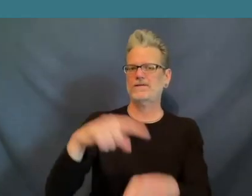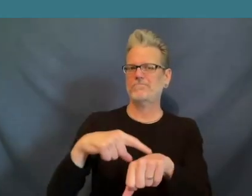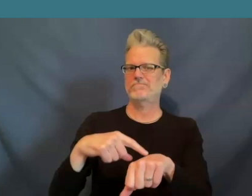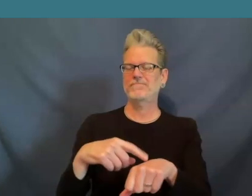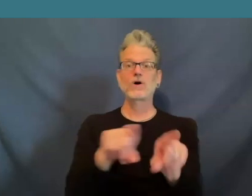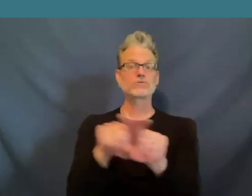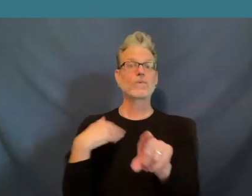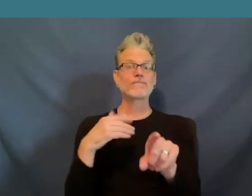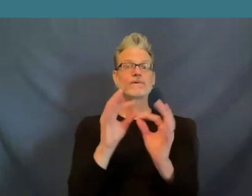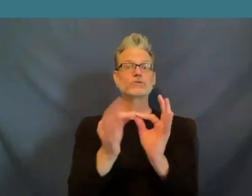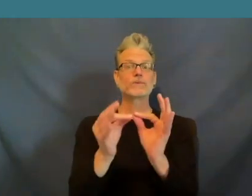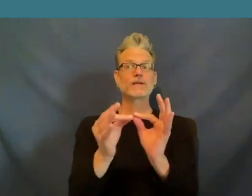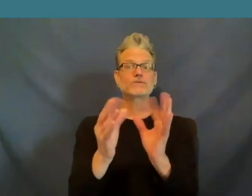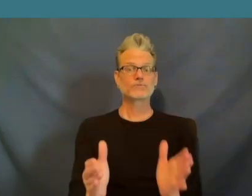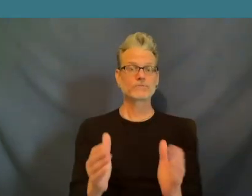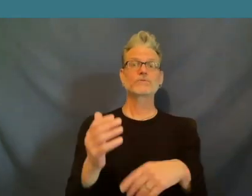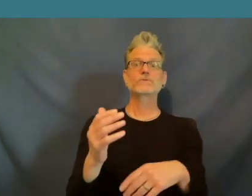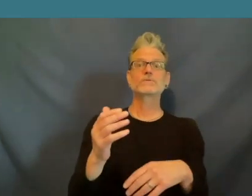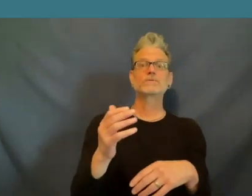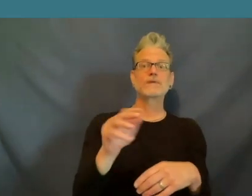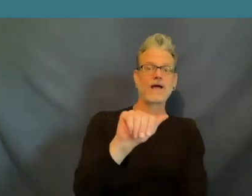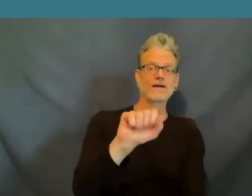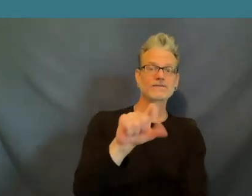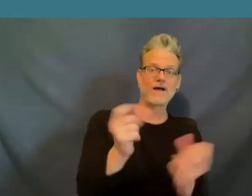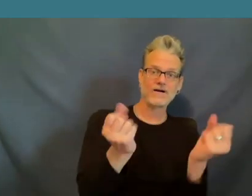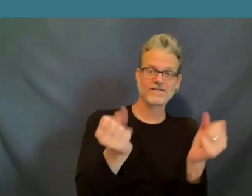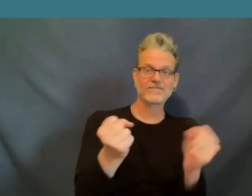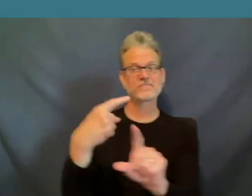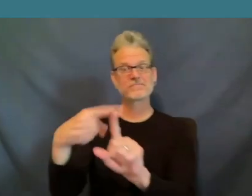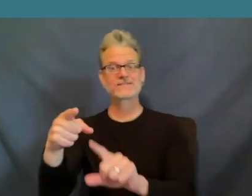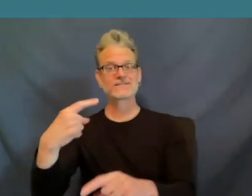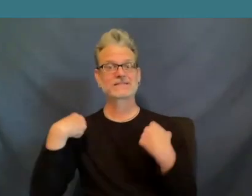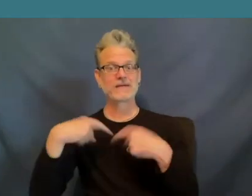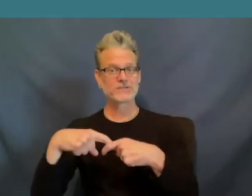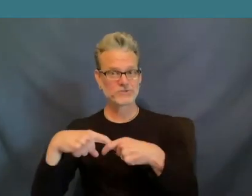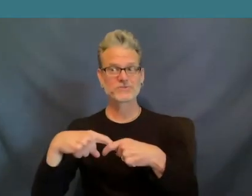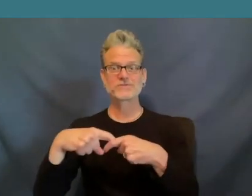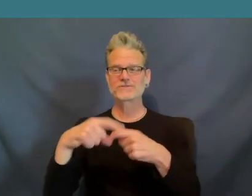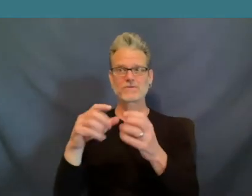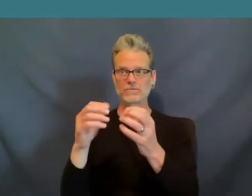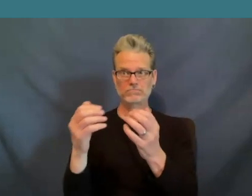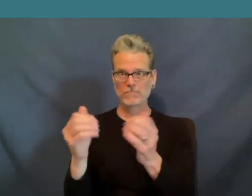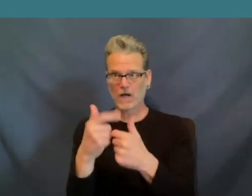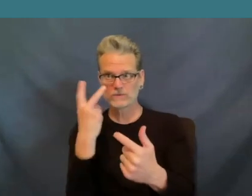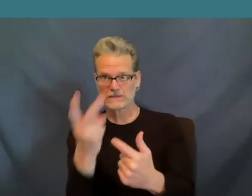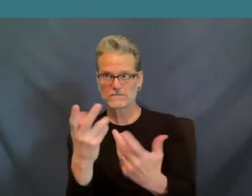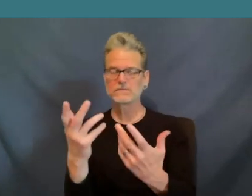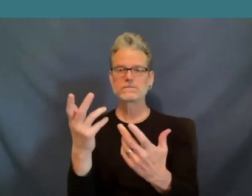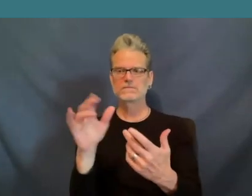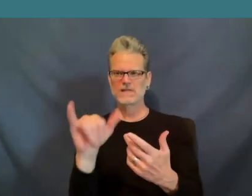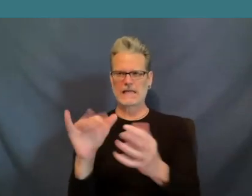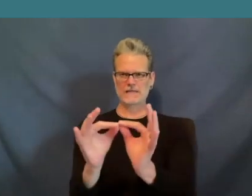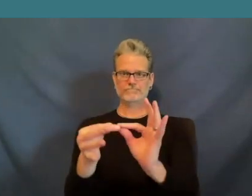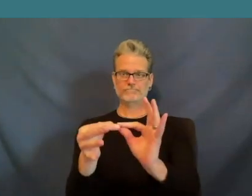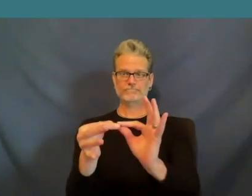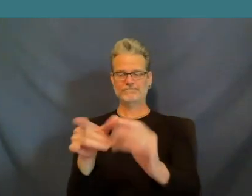interpretation, ASL and Spanish language interpretation available today. So to access that, you can just click on the little interpretation icon at the